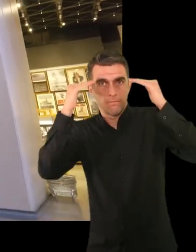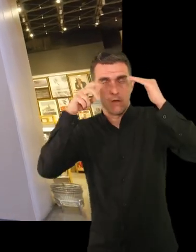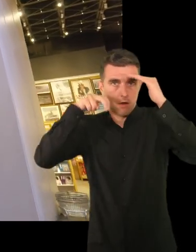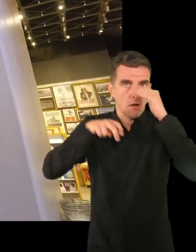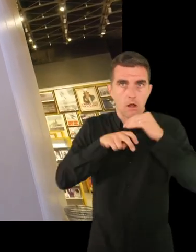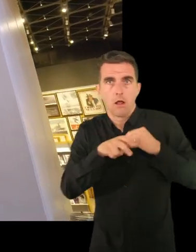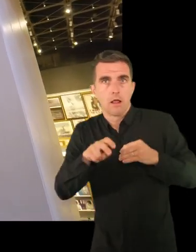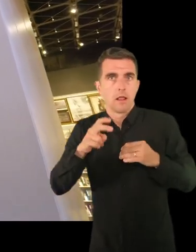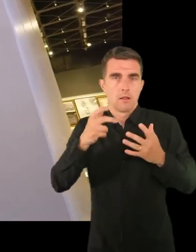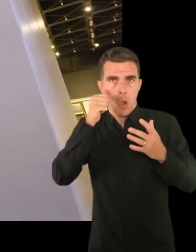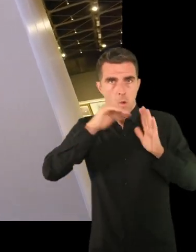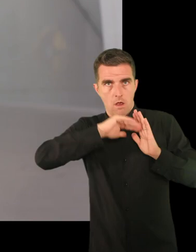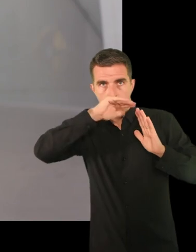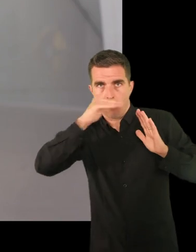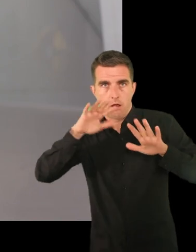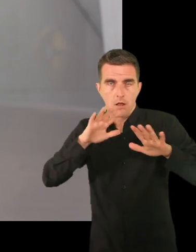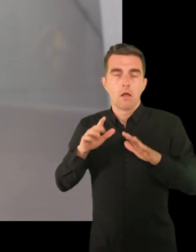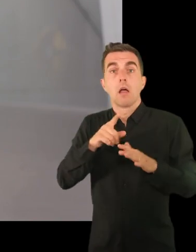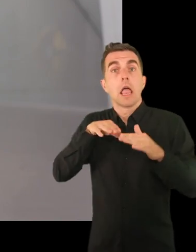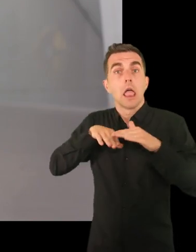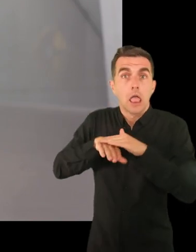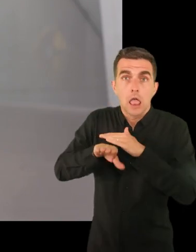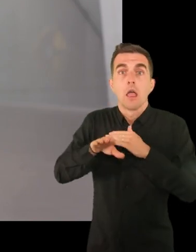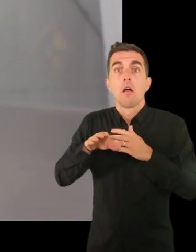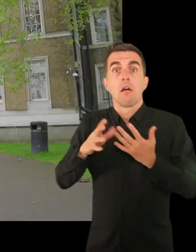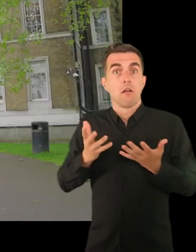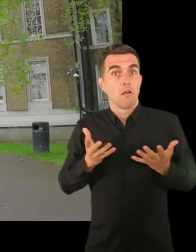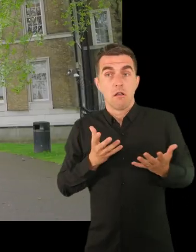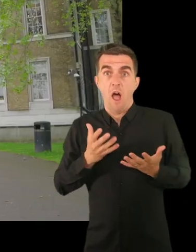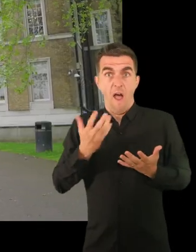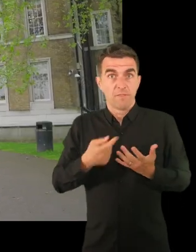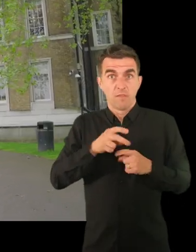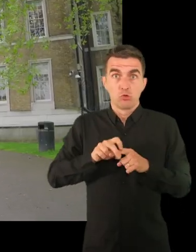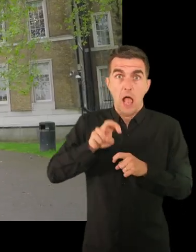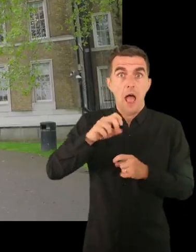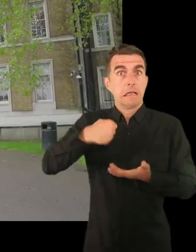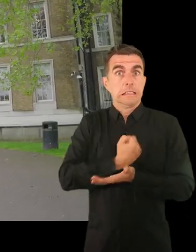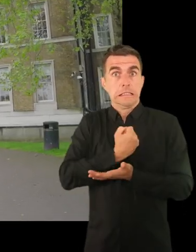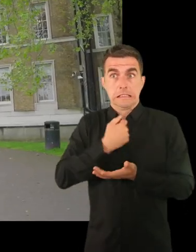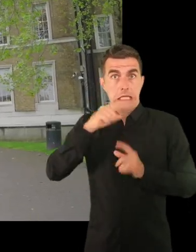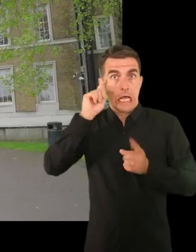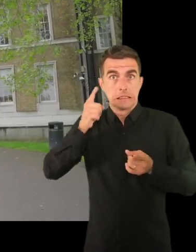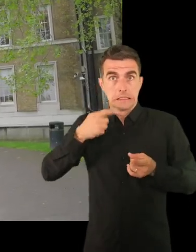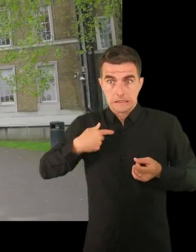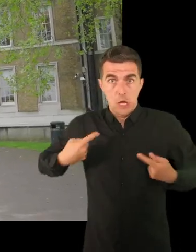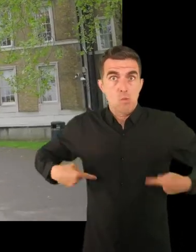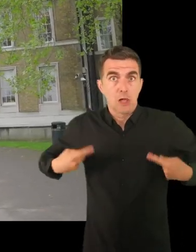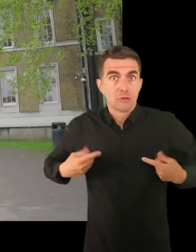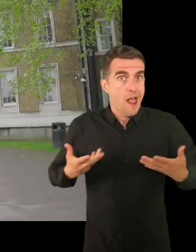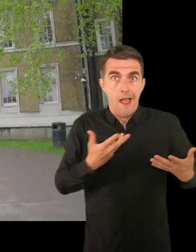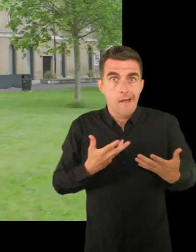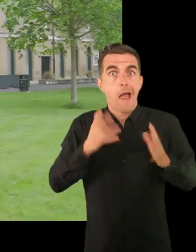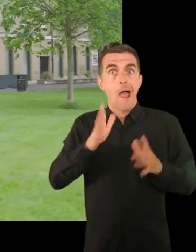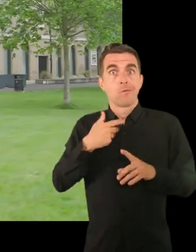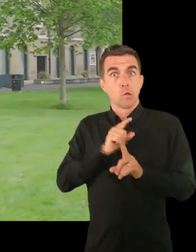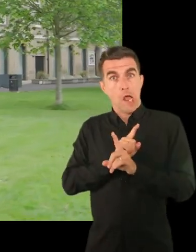head height. Saida. The entrance itself to enter here, like you've got stairs in the front